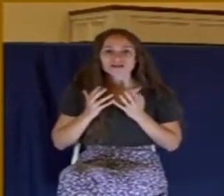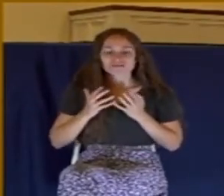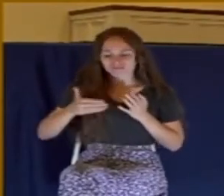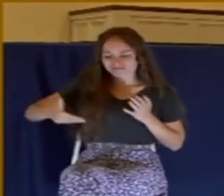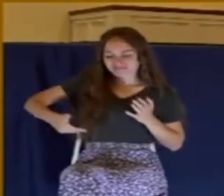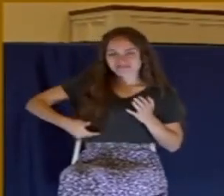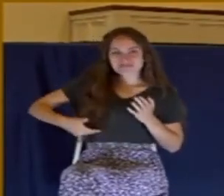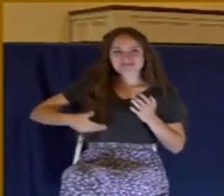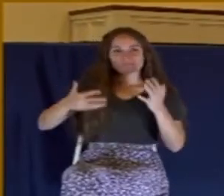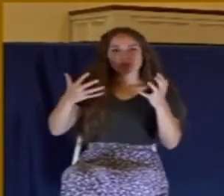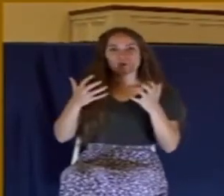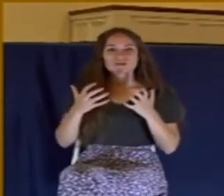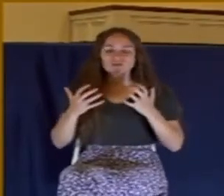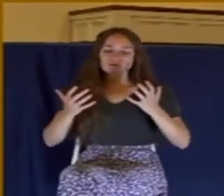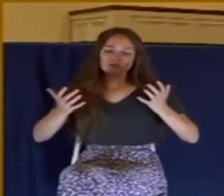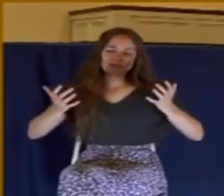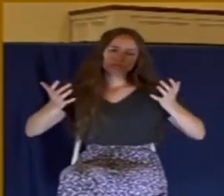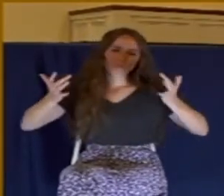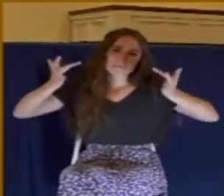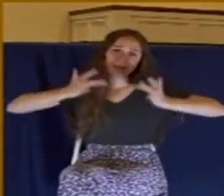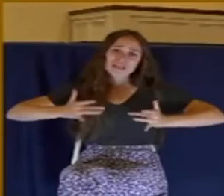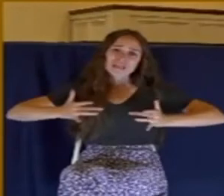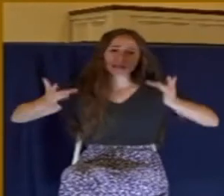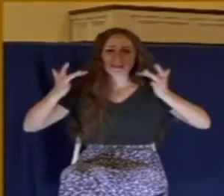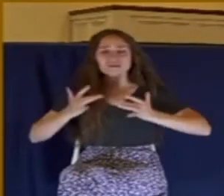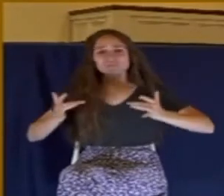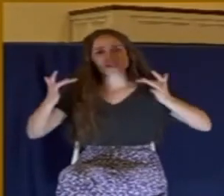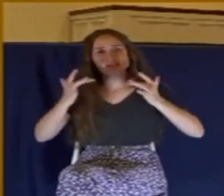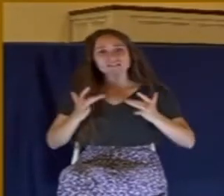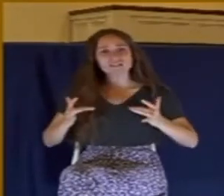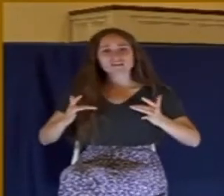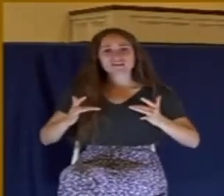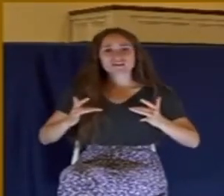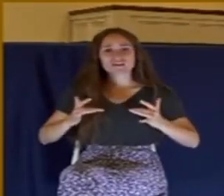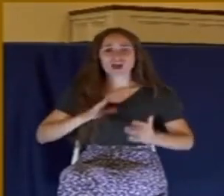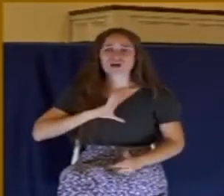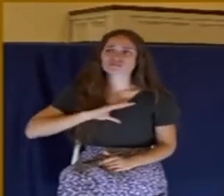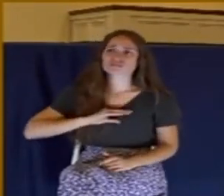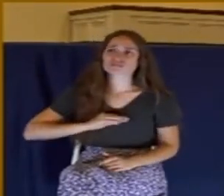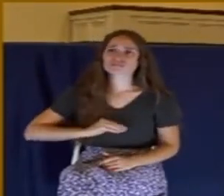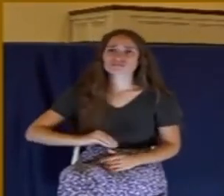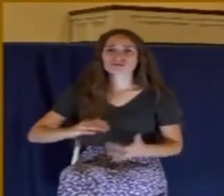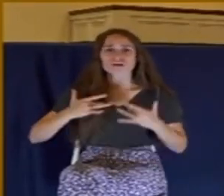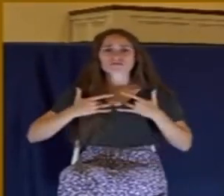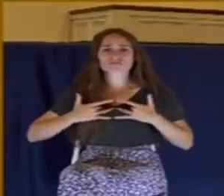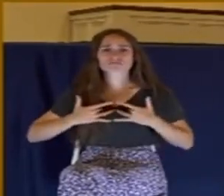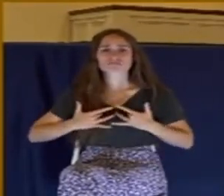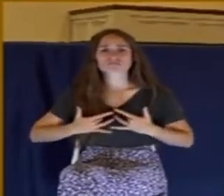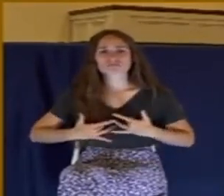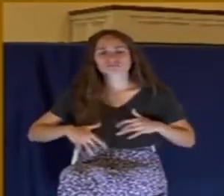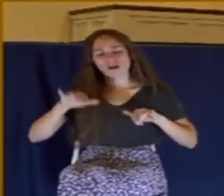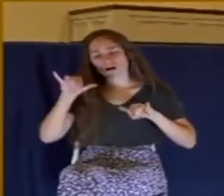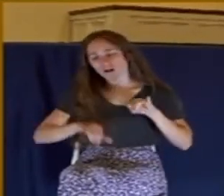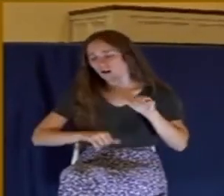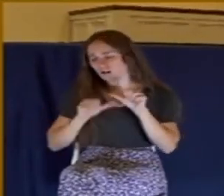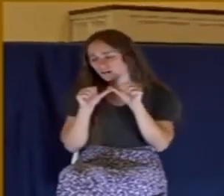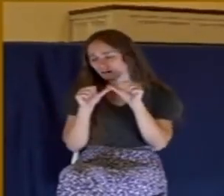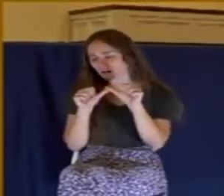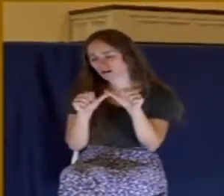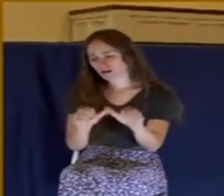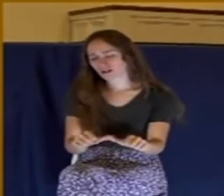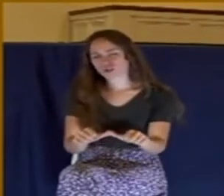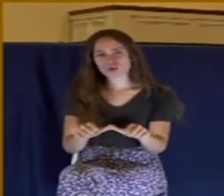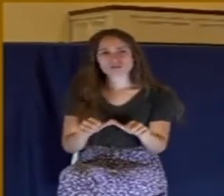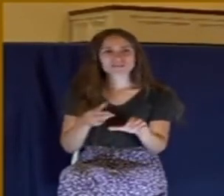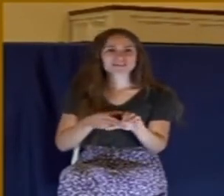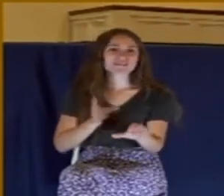sorrow, wallow in the grief. And John Newton says, it's our duty, peace requires, and our duty requires